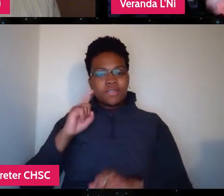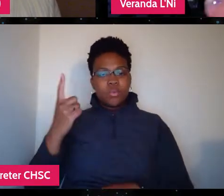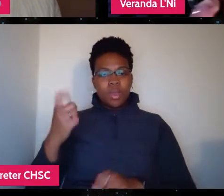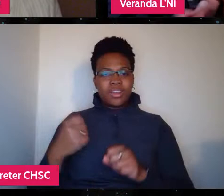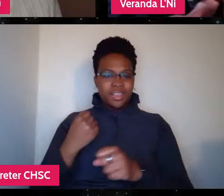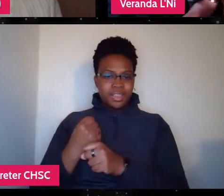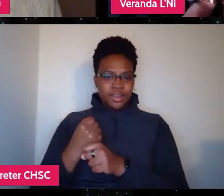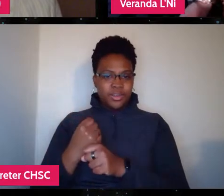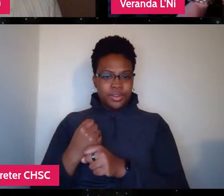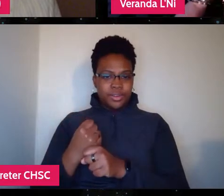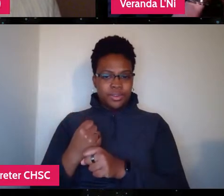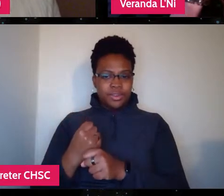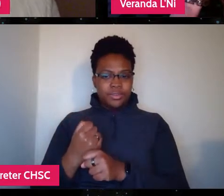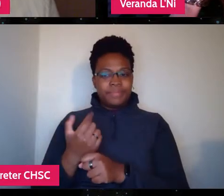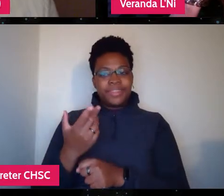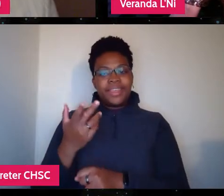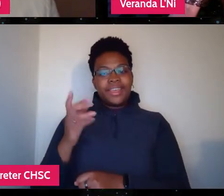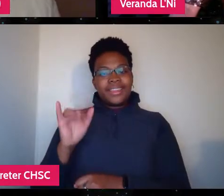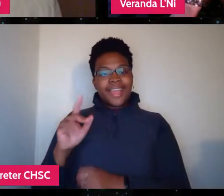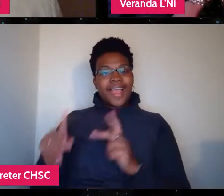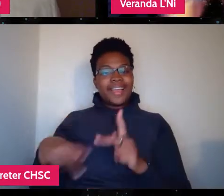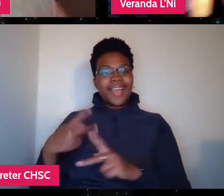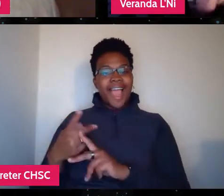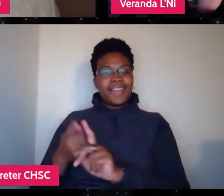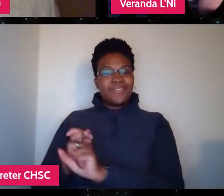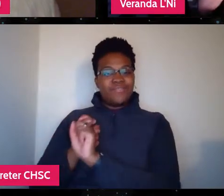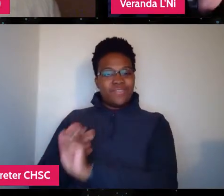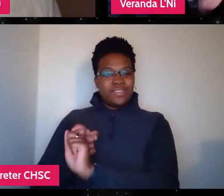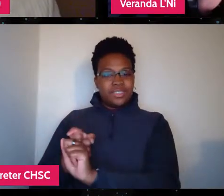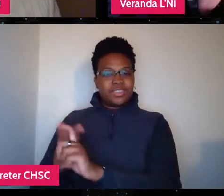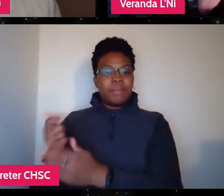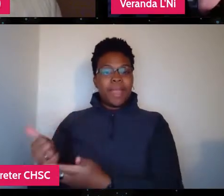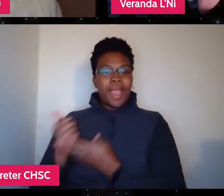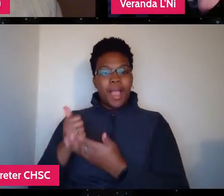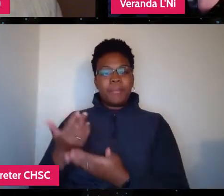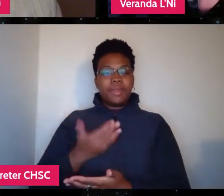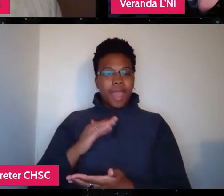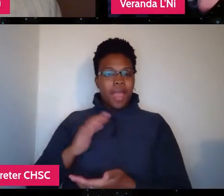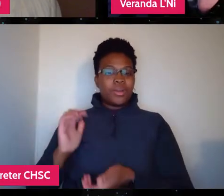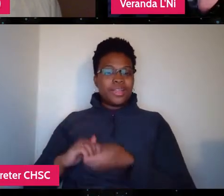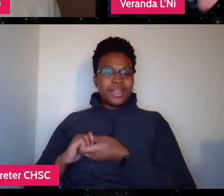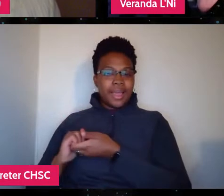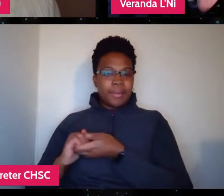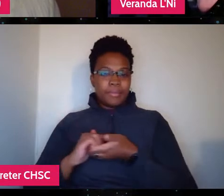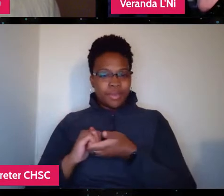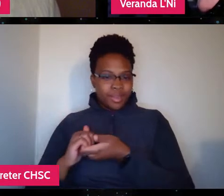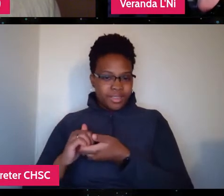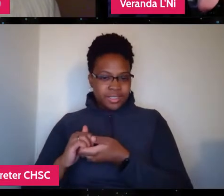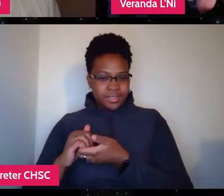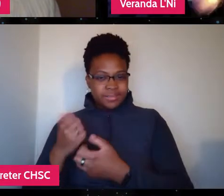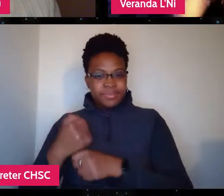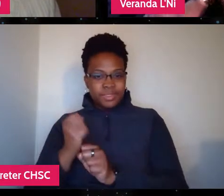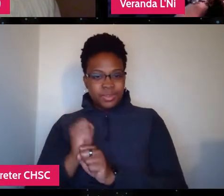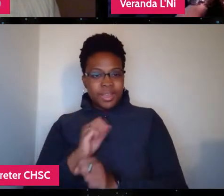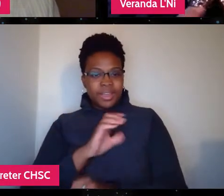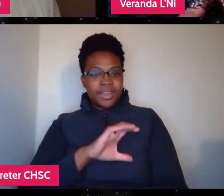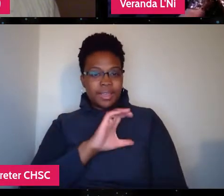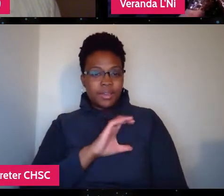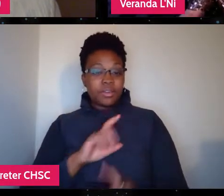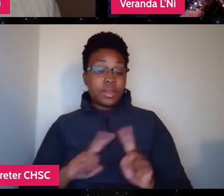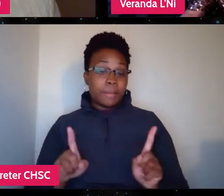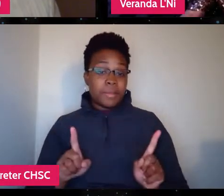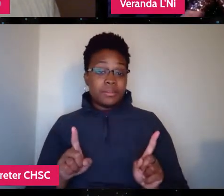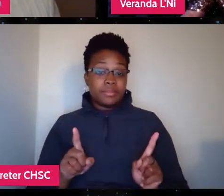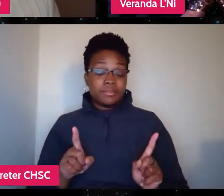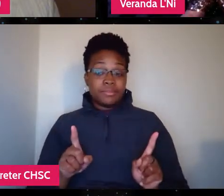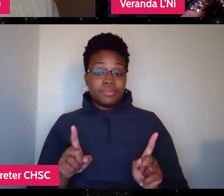And that sort of friendship, I think, really helped in our collaboration creating the character. But at